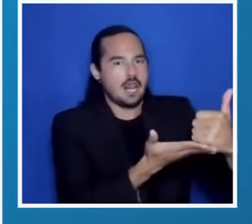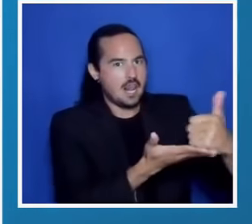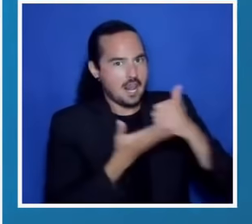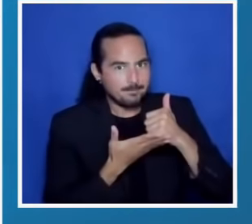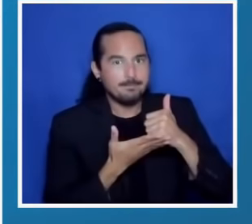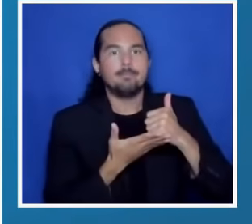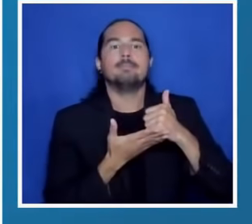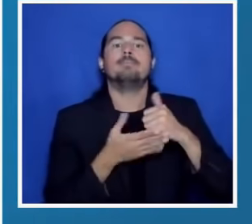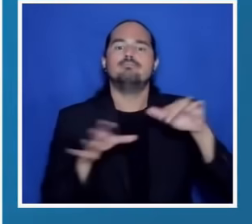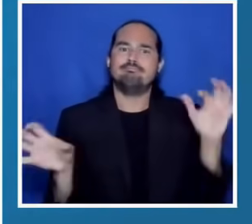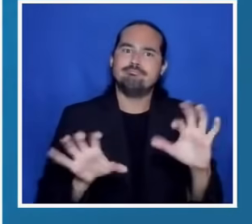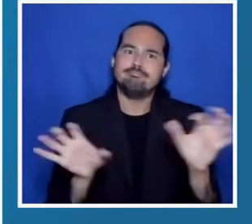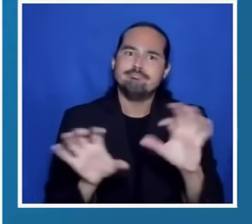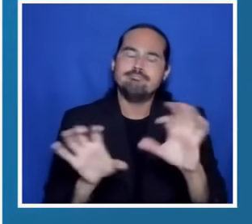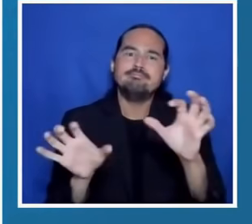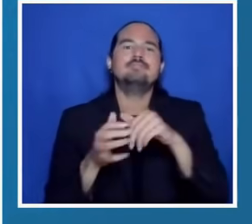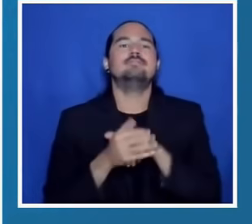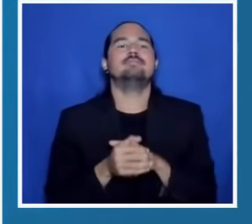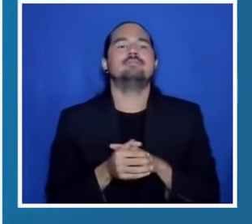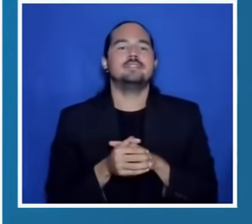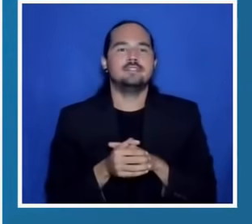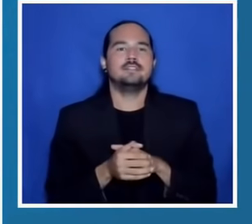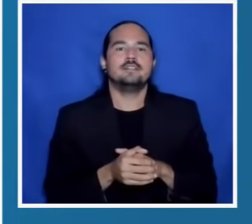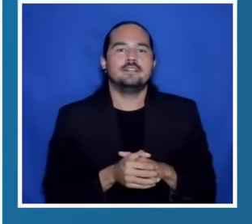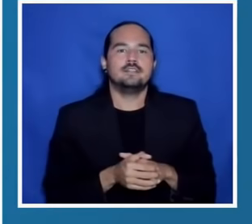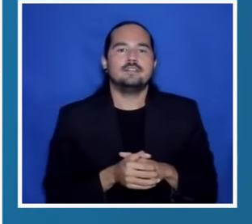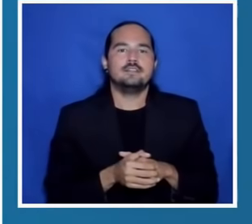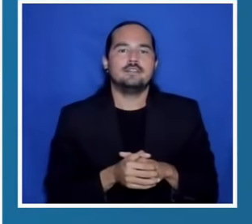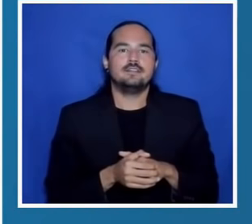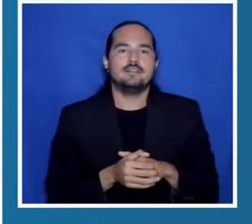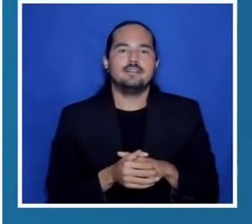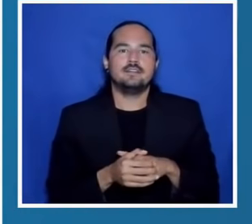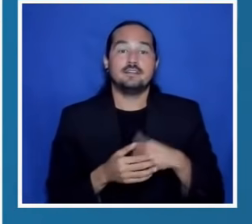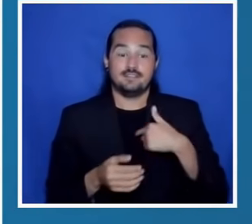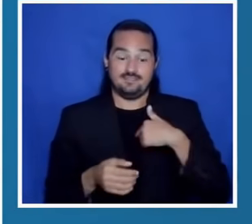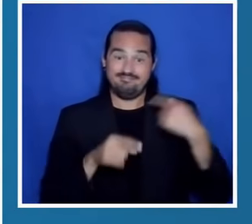But I want to make this point. We're in Long Beach, and we drove in with the president,